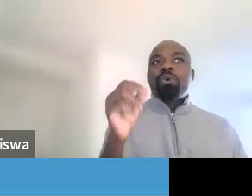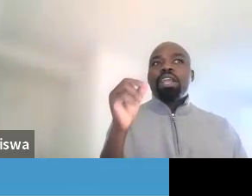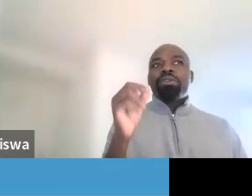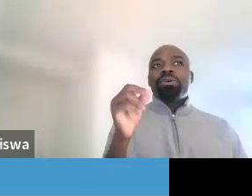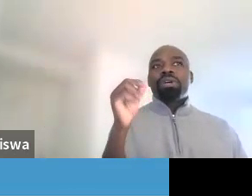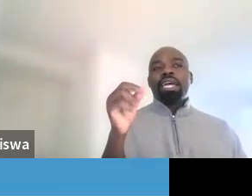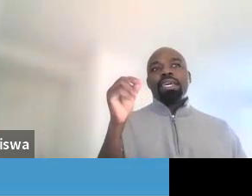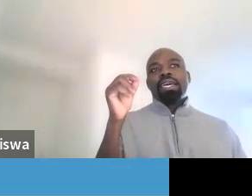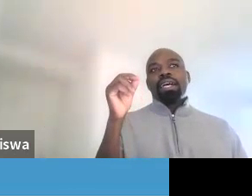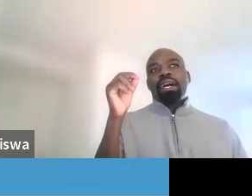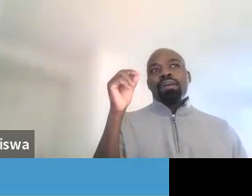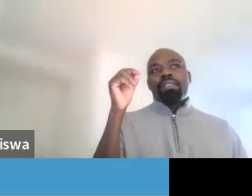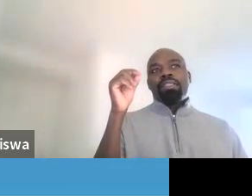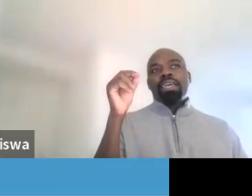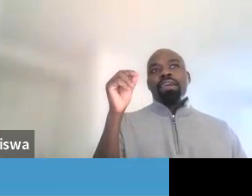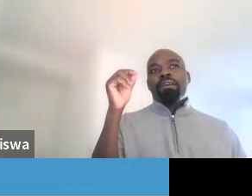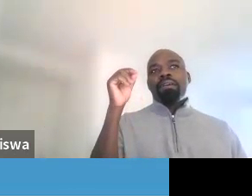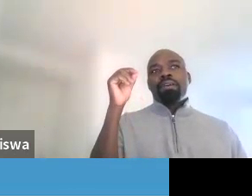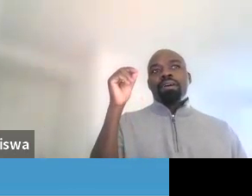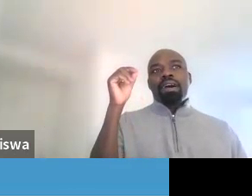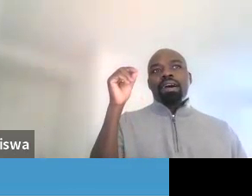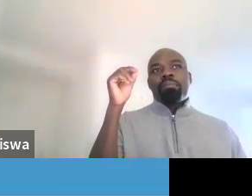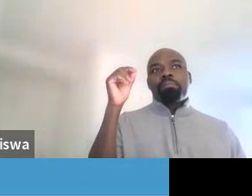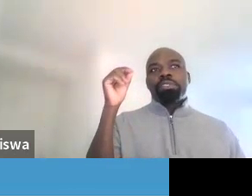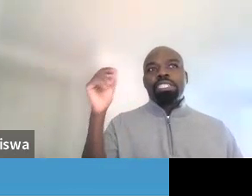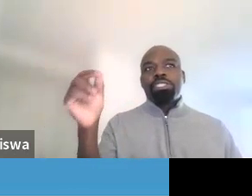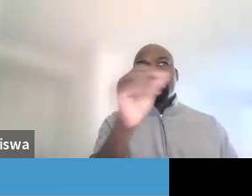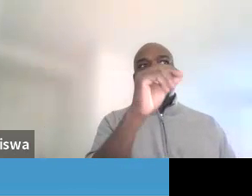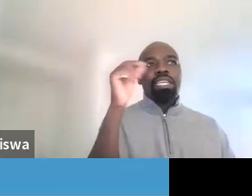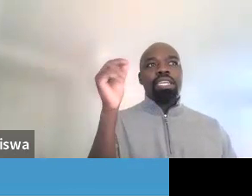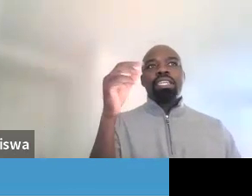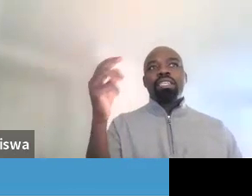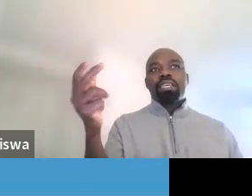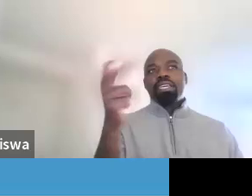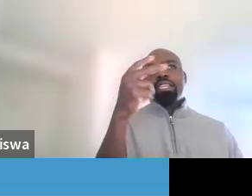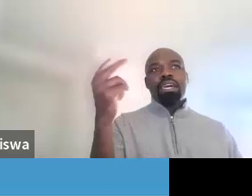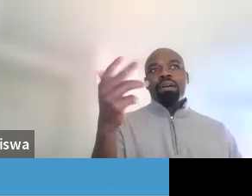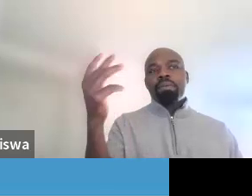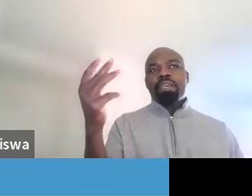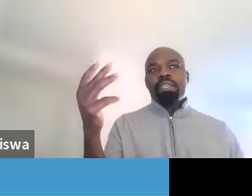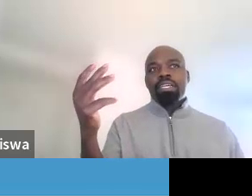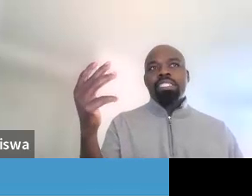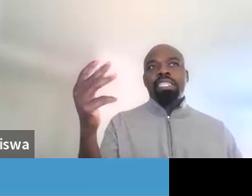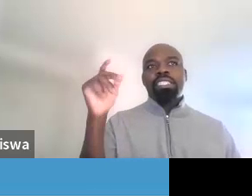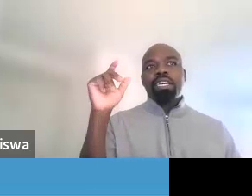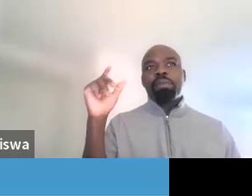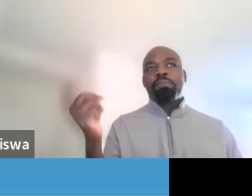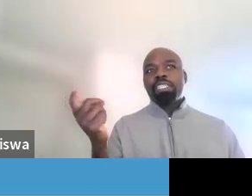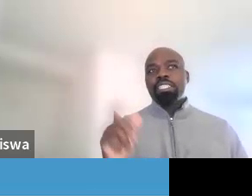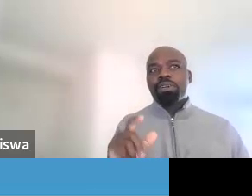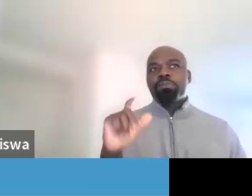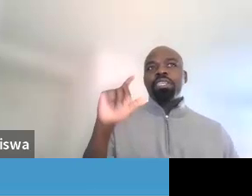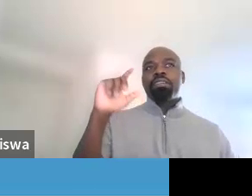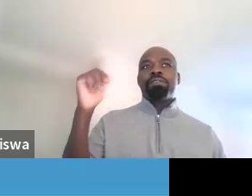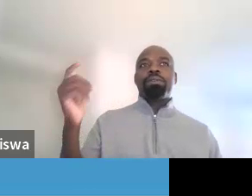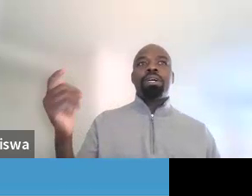you want to look at their positions in the legislature. Maybe they